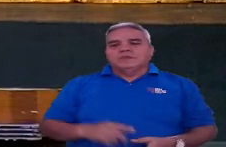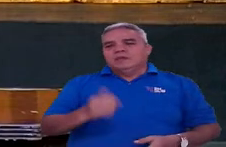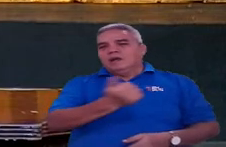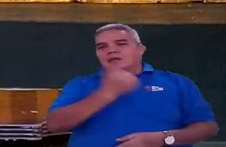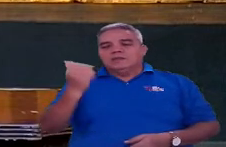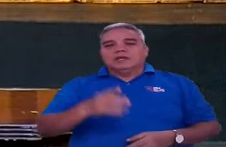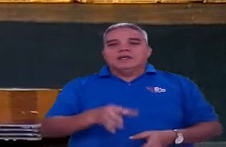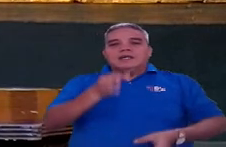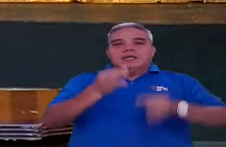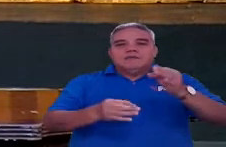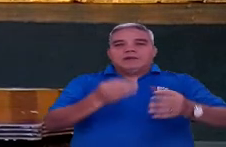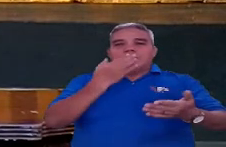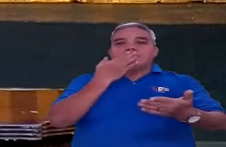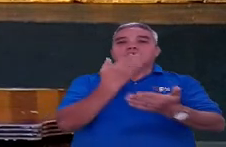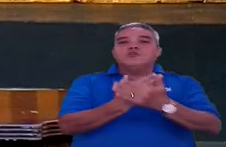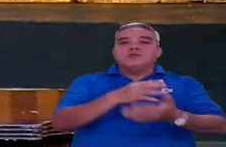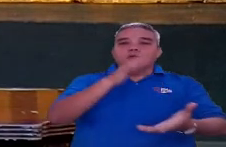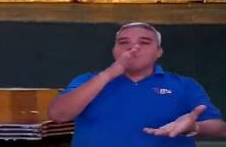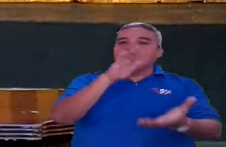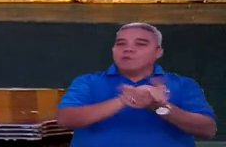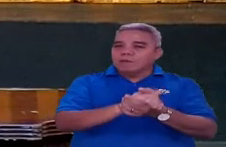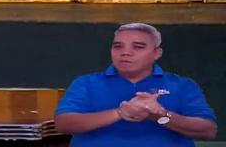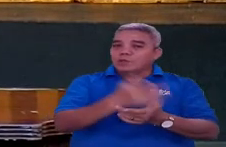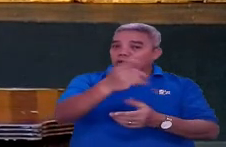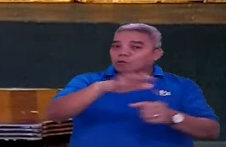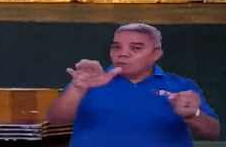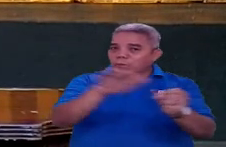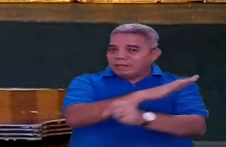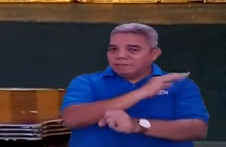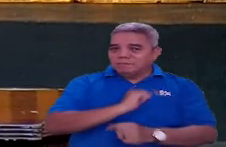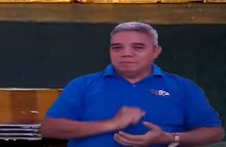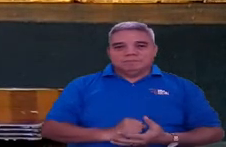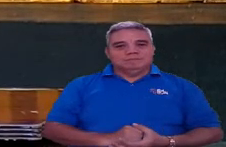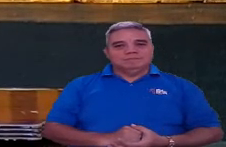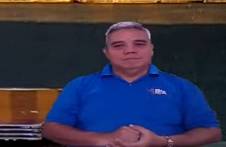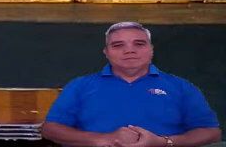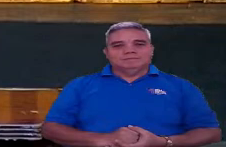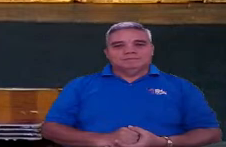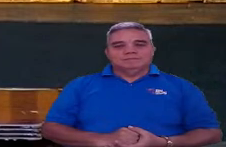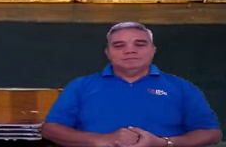Somebody said, if you found a good wife, you are complete.